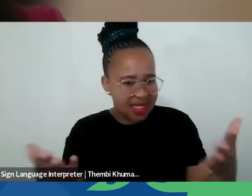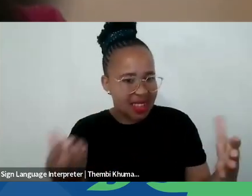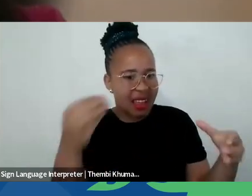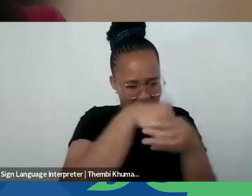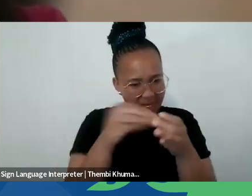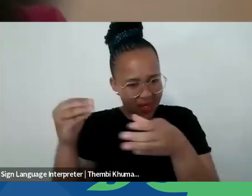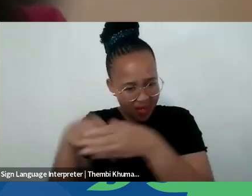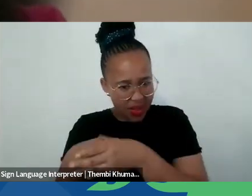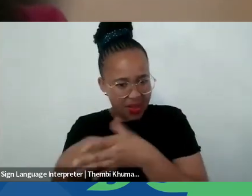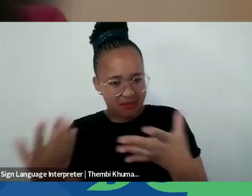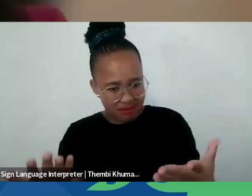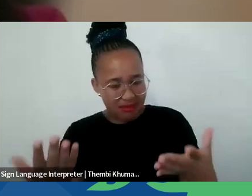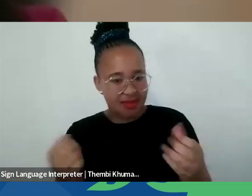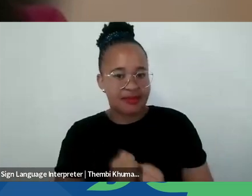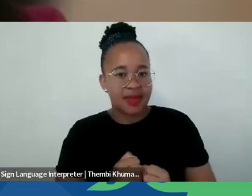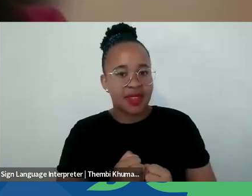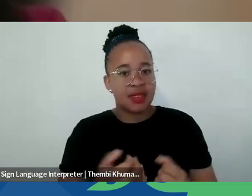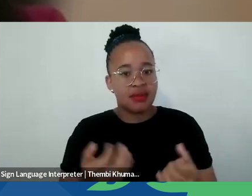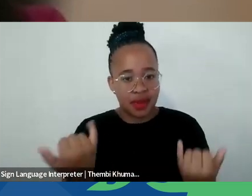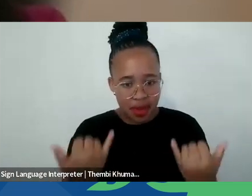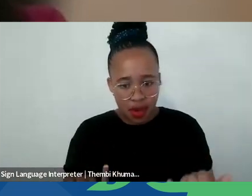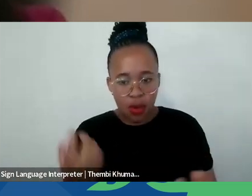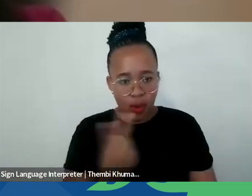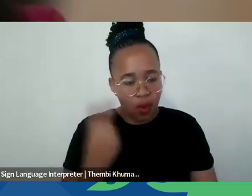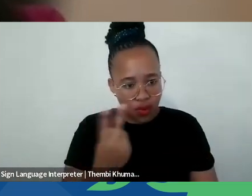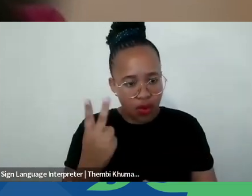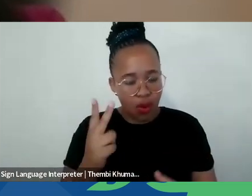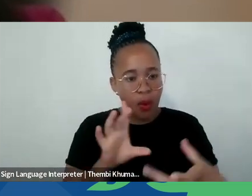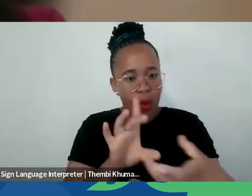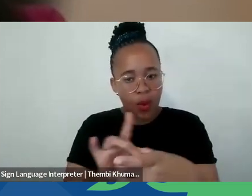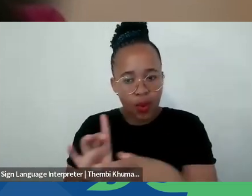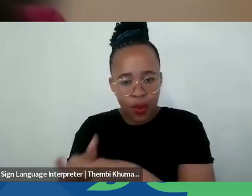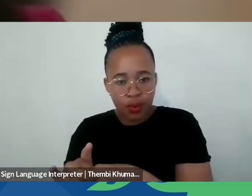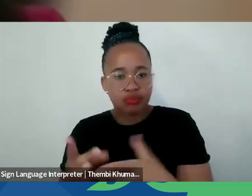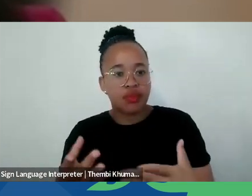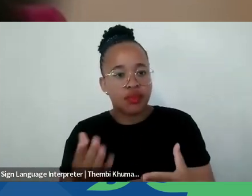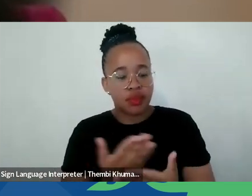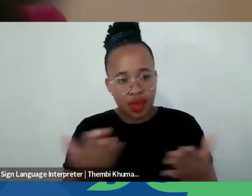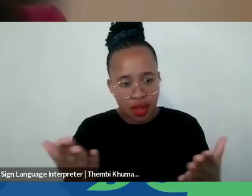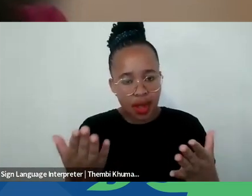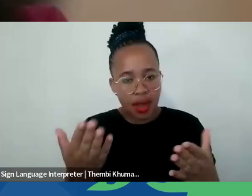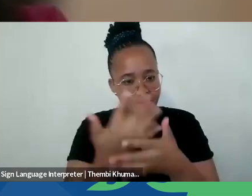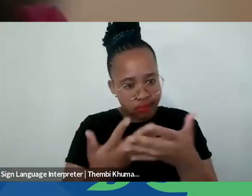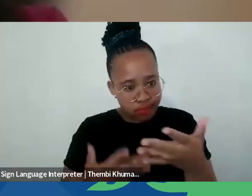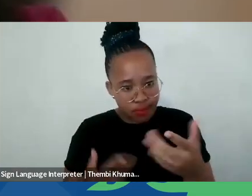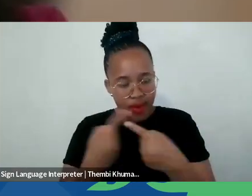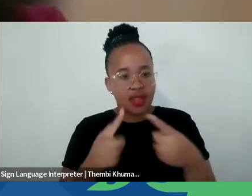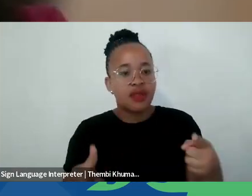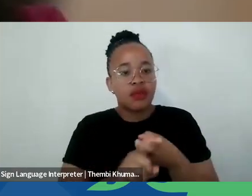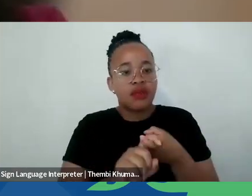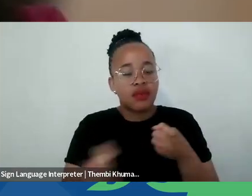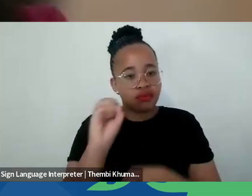in chemsex. OUT launched as well an Elton John AIDS Foundation funded program in Soweto